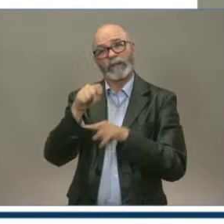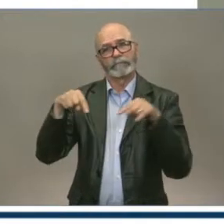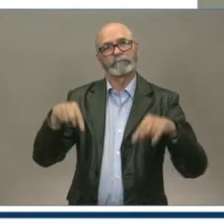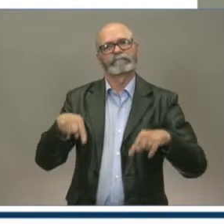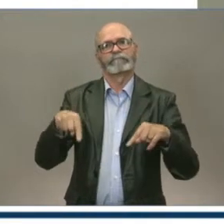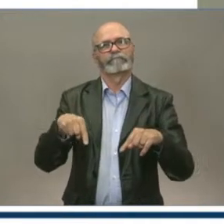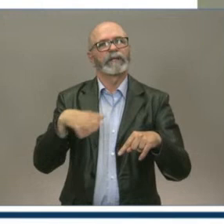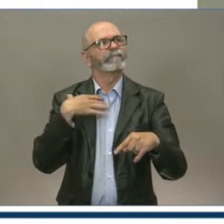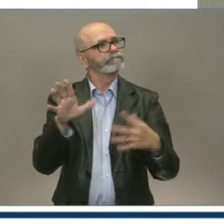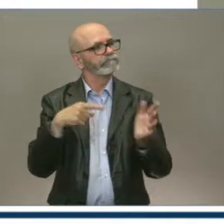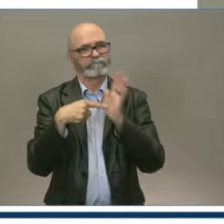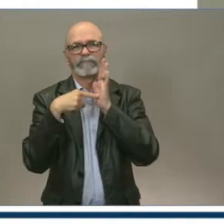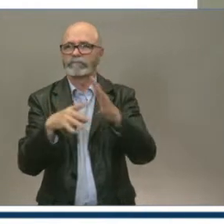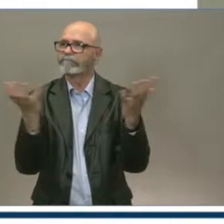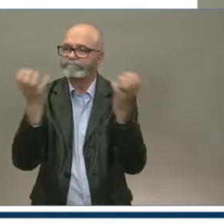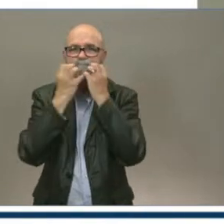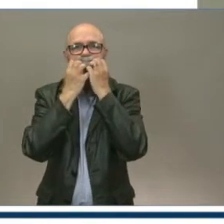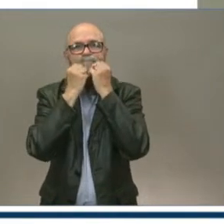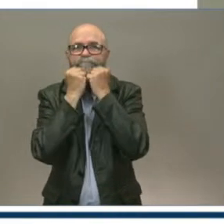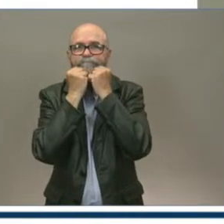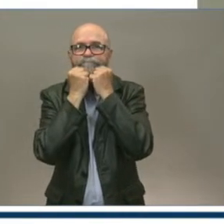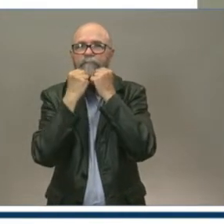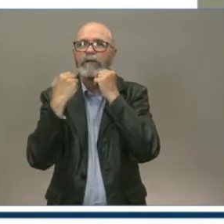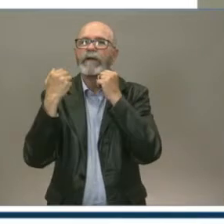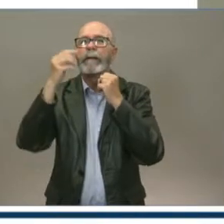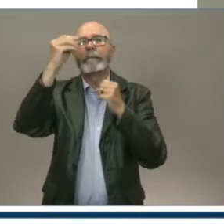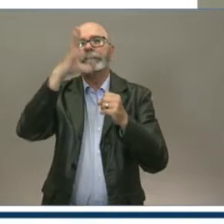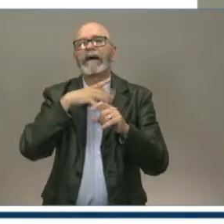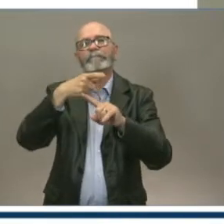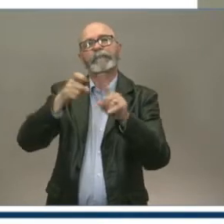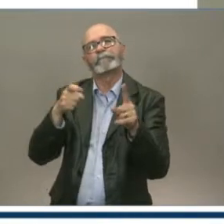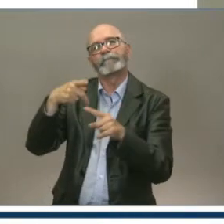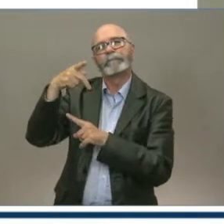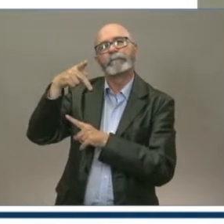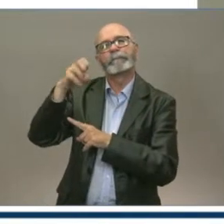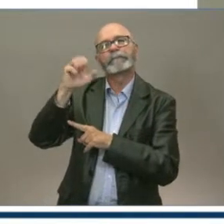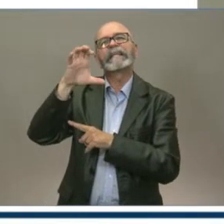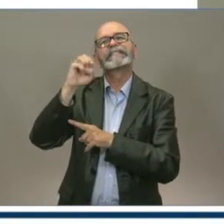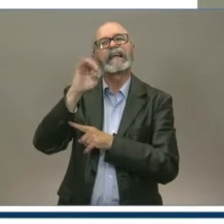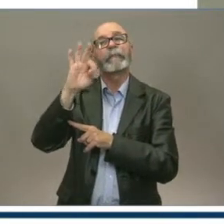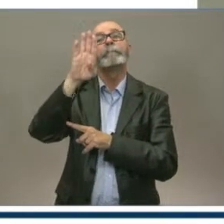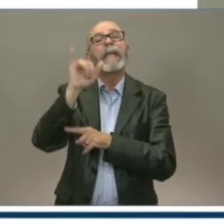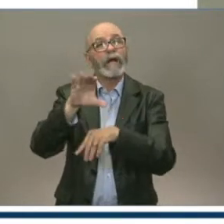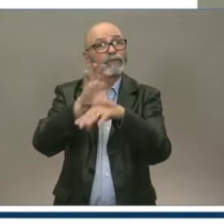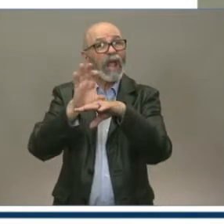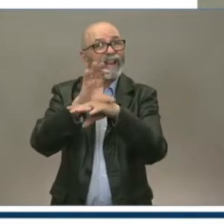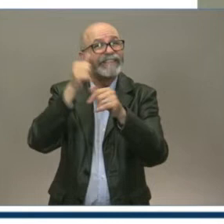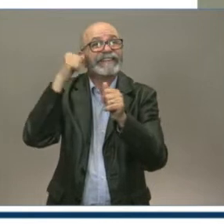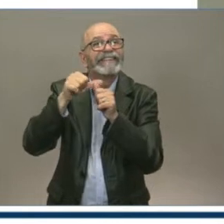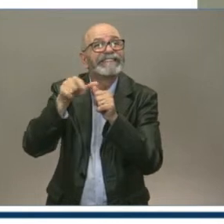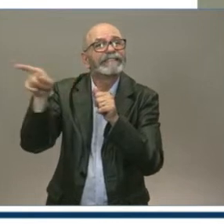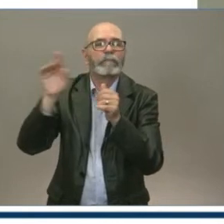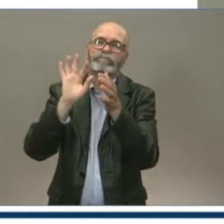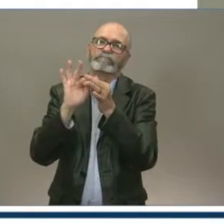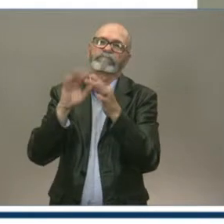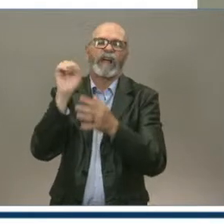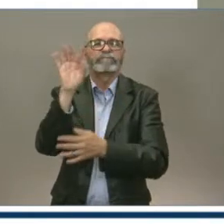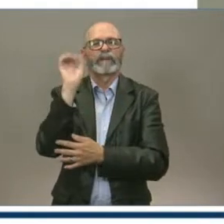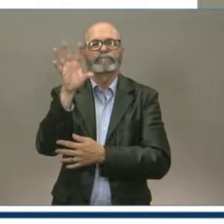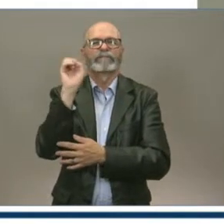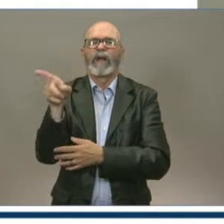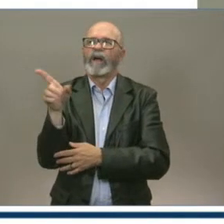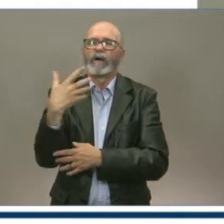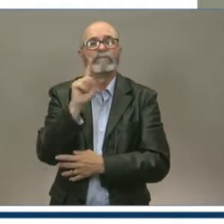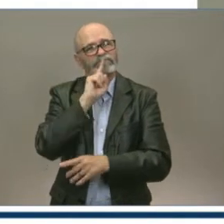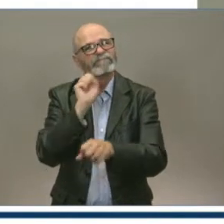events that we've experienced together over the past year and how we have responded have proven that to be true. We need to